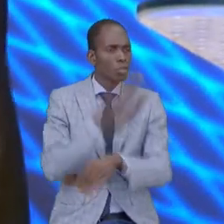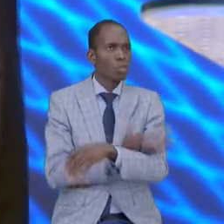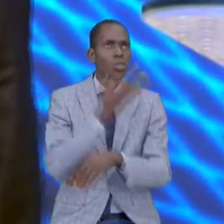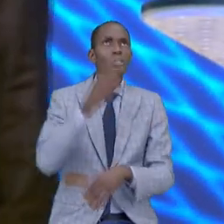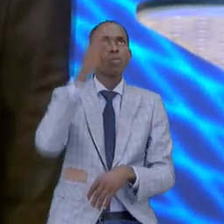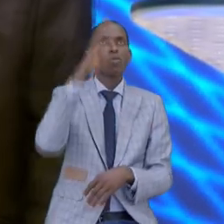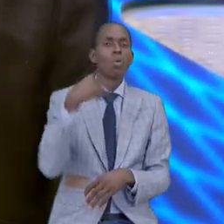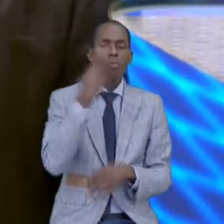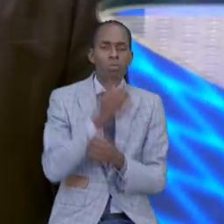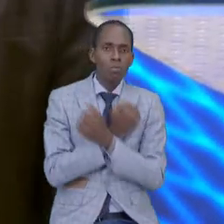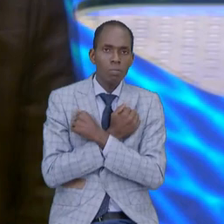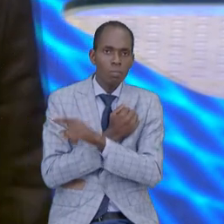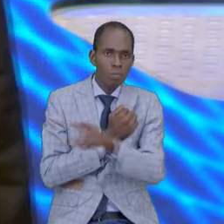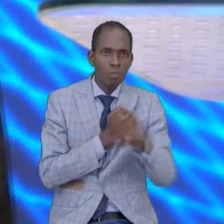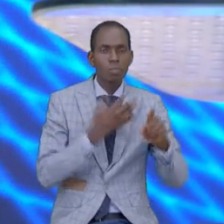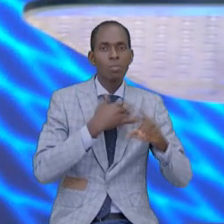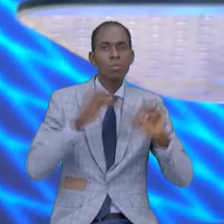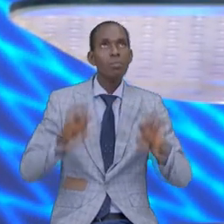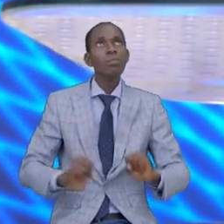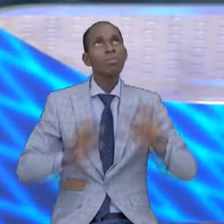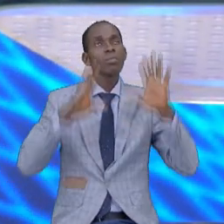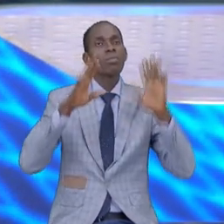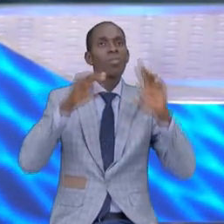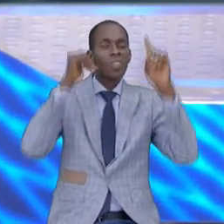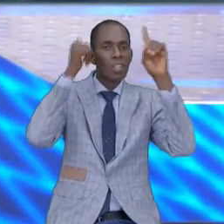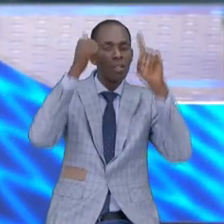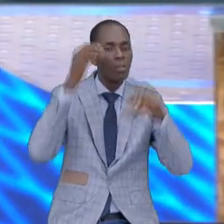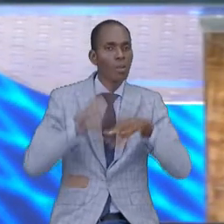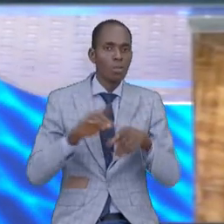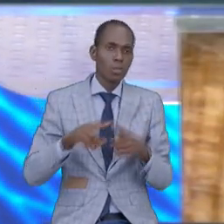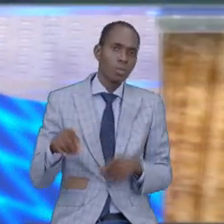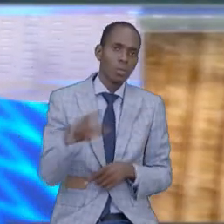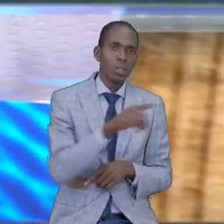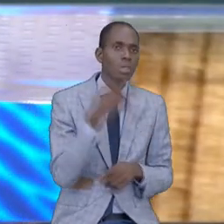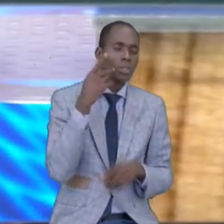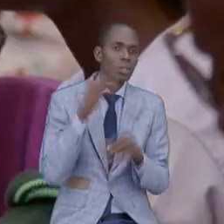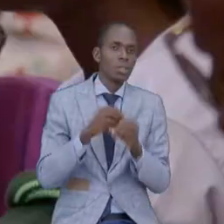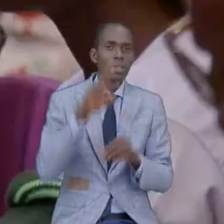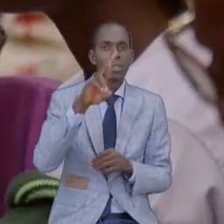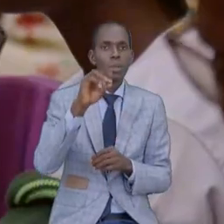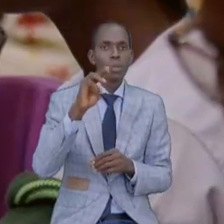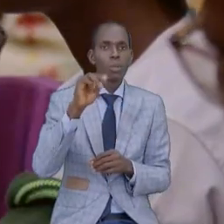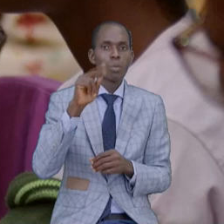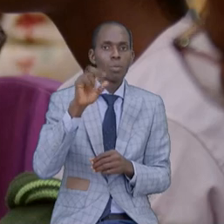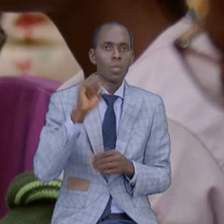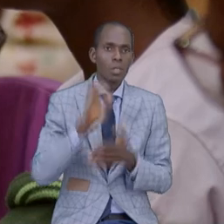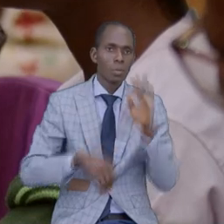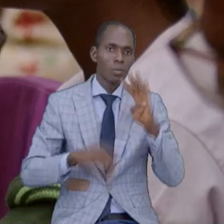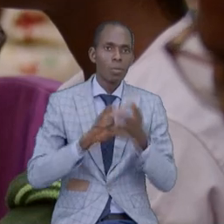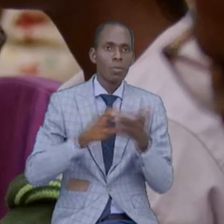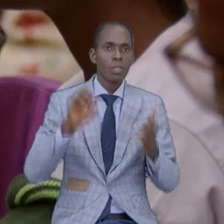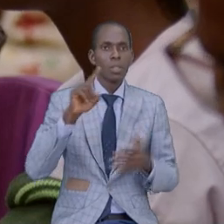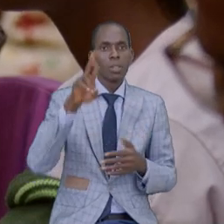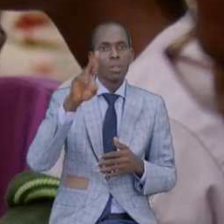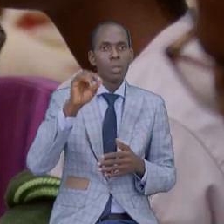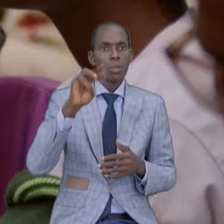them and gave himself unto them. It says in Romans chapter 4, reading from verse 11.